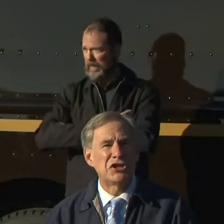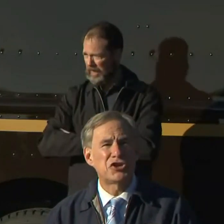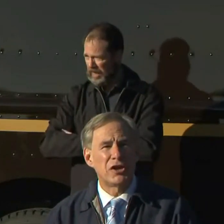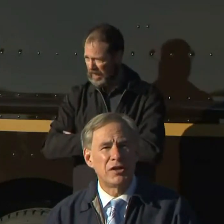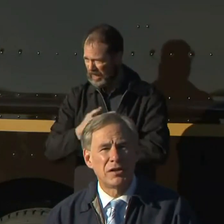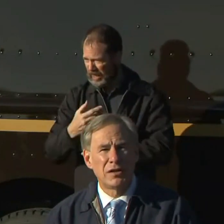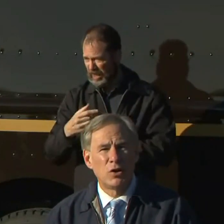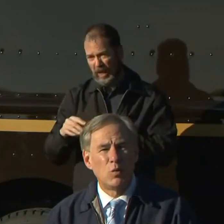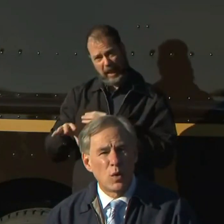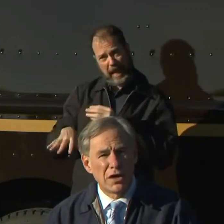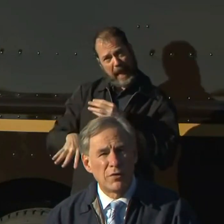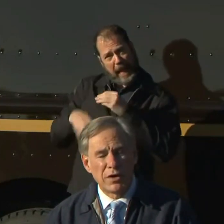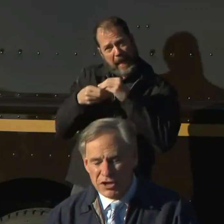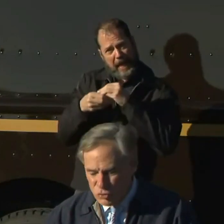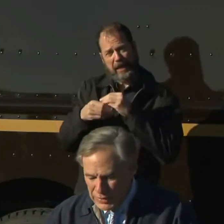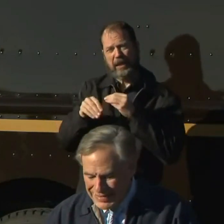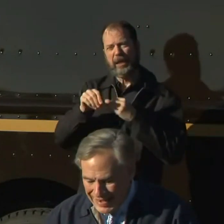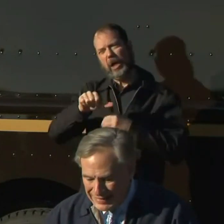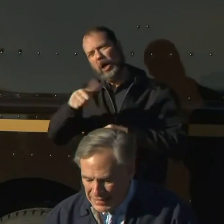an additional